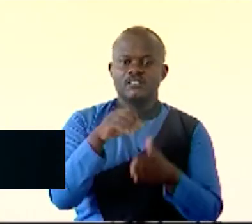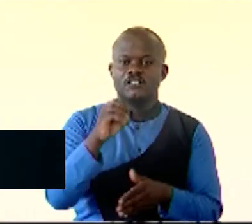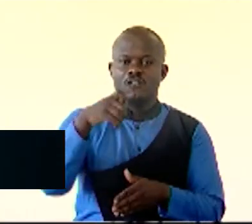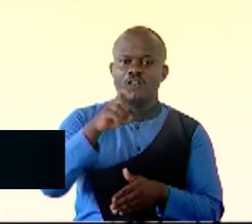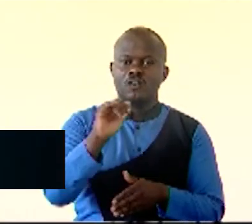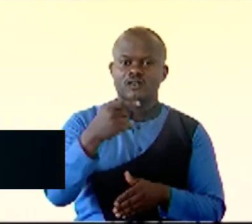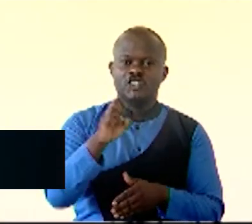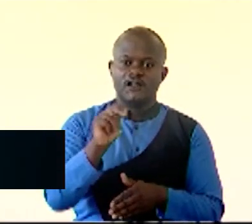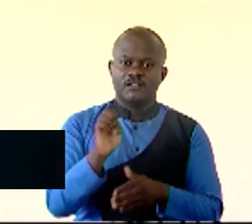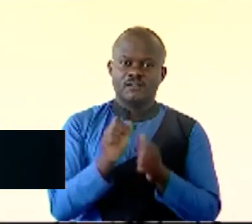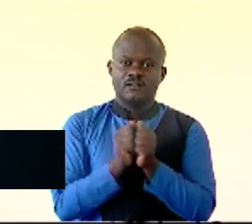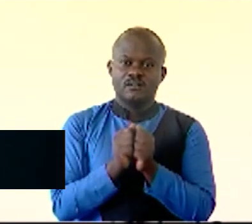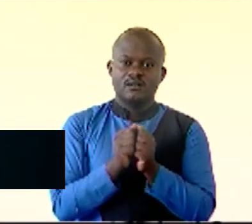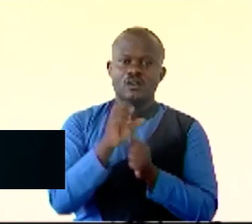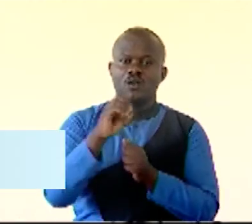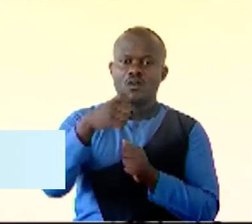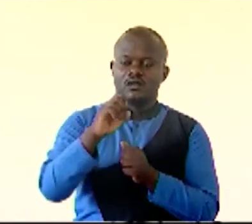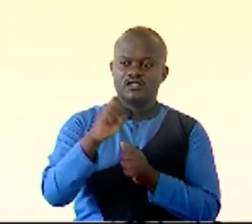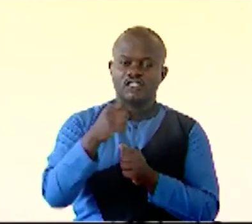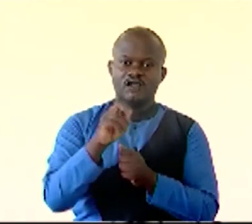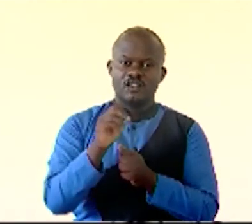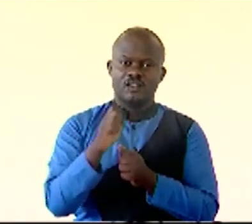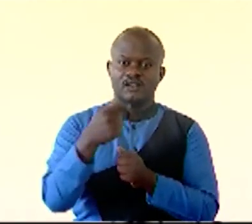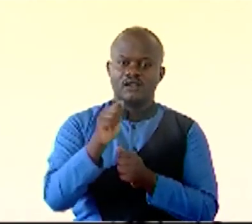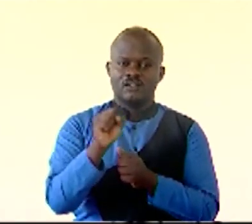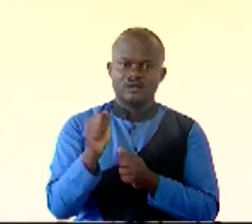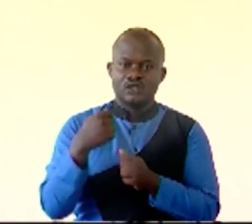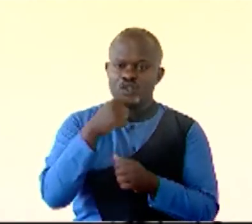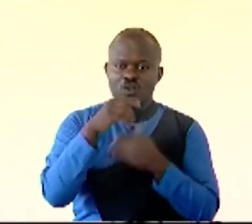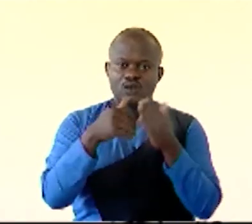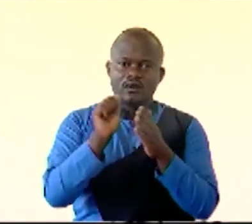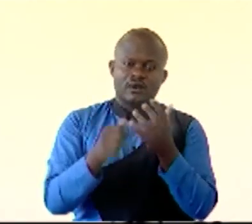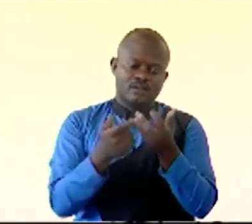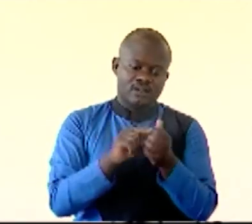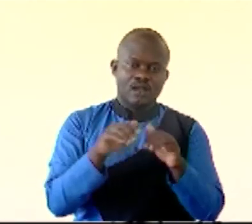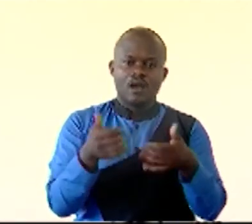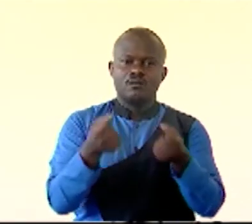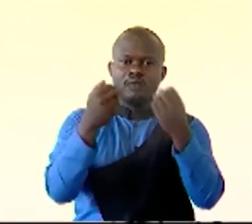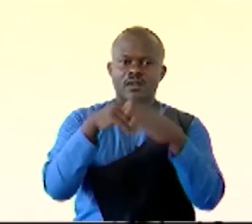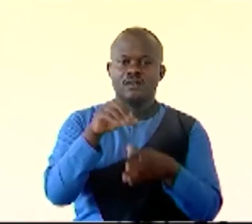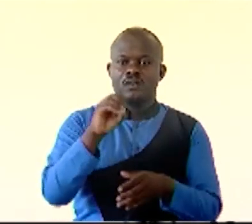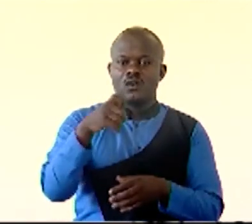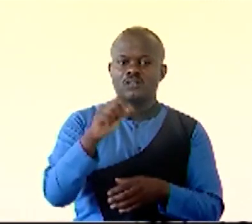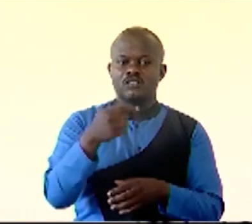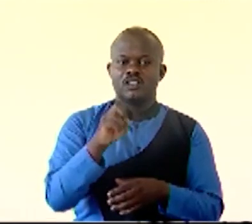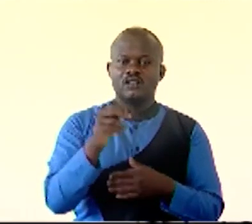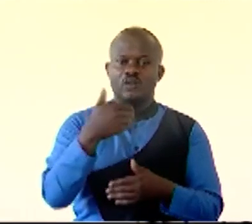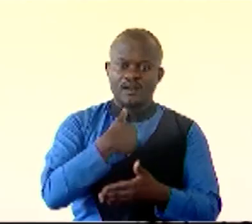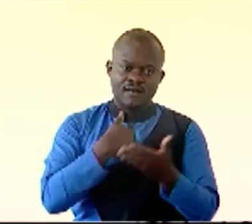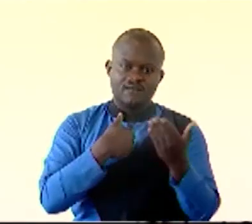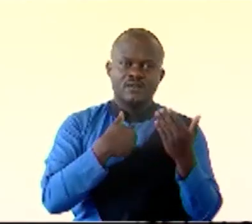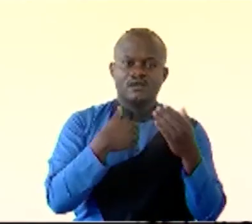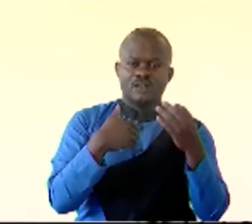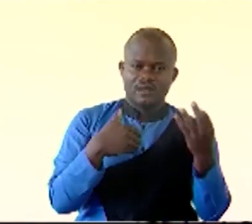atoms, or oxygen gas. So you can count how many oxygen atoms do we have. 3 times 2,